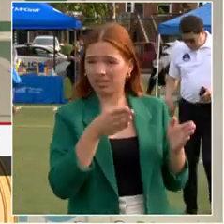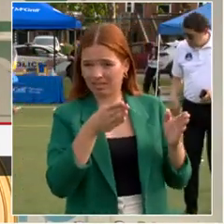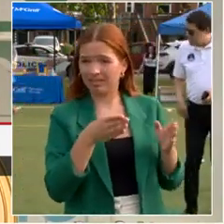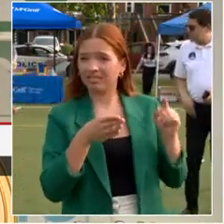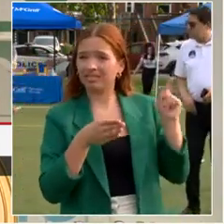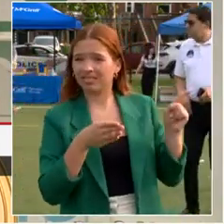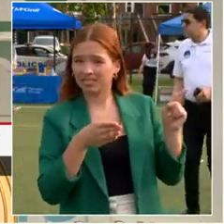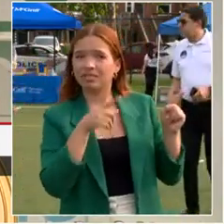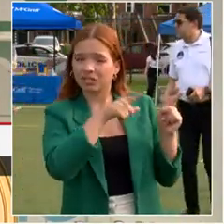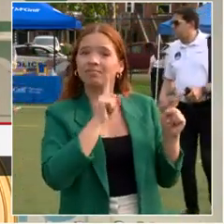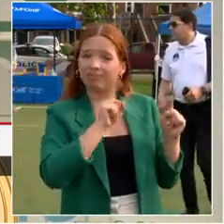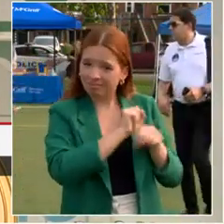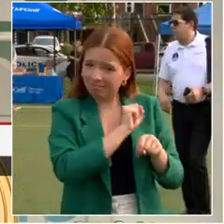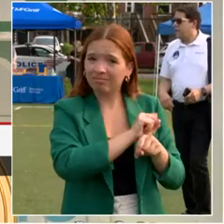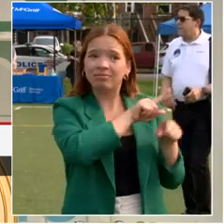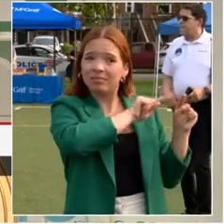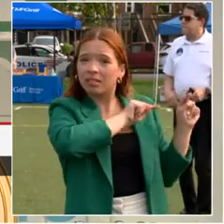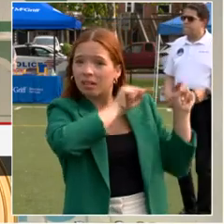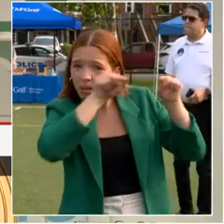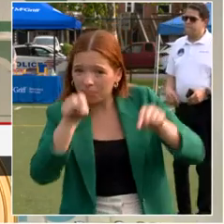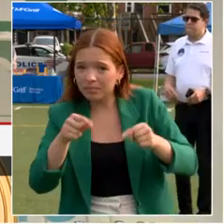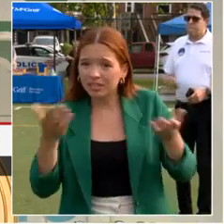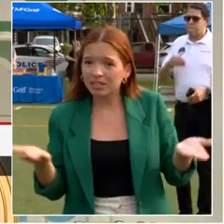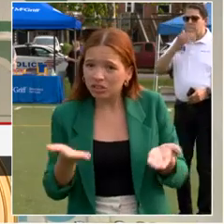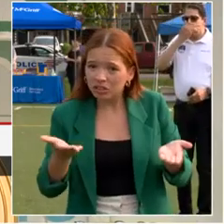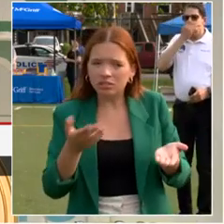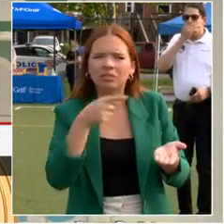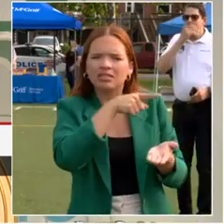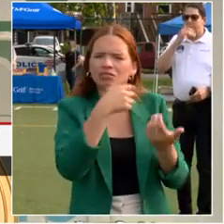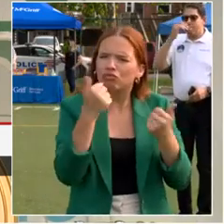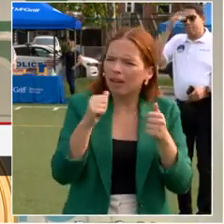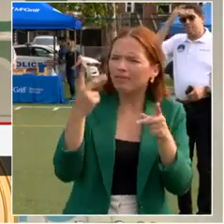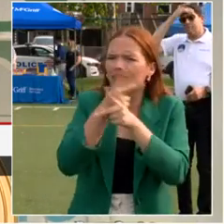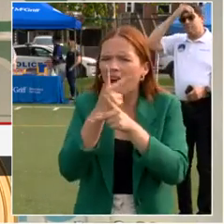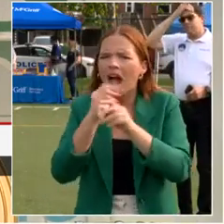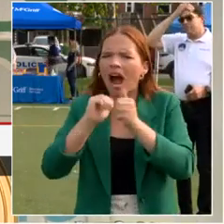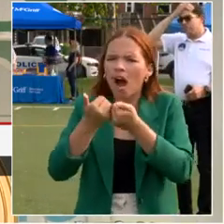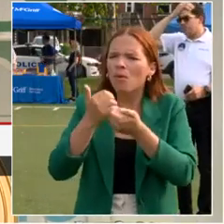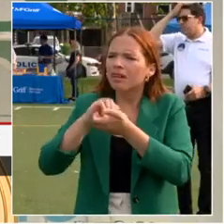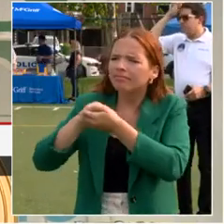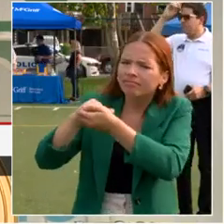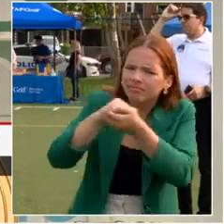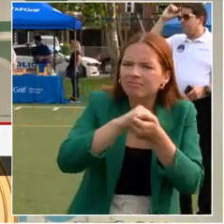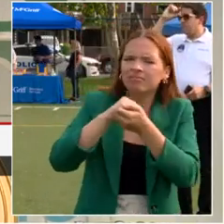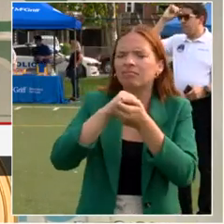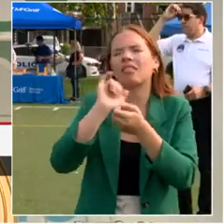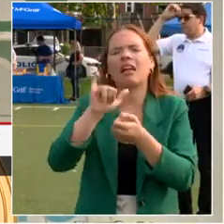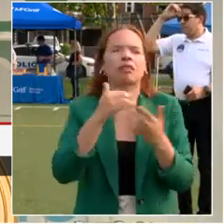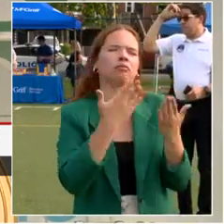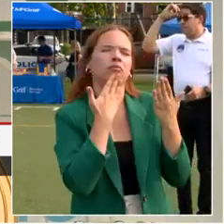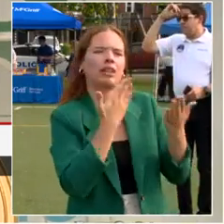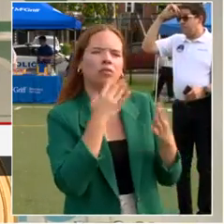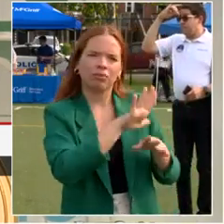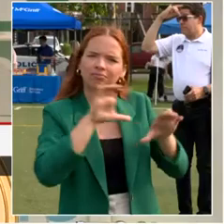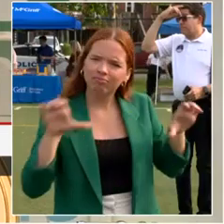Justice Department, we take our mission to protect civil rights, empower community leaders to work with law enforcement to keep our communities safe.